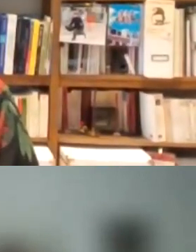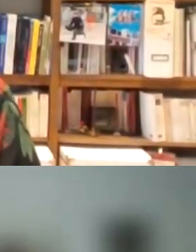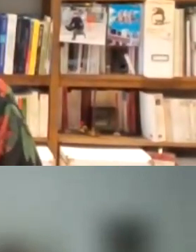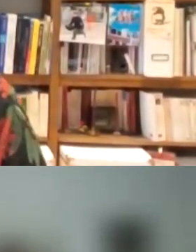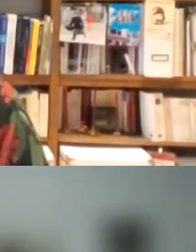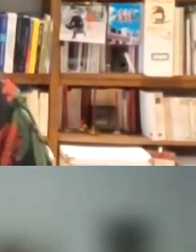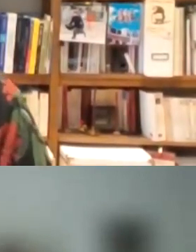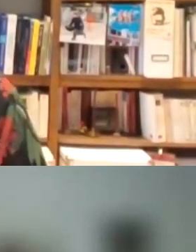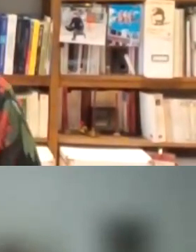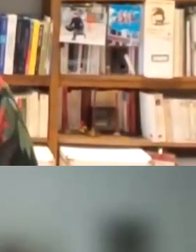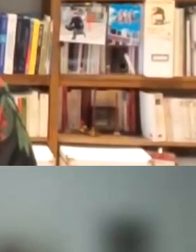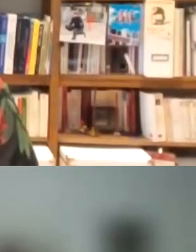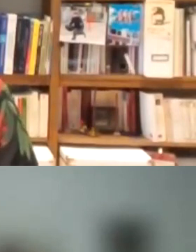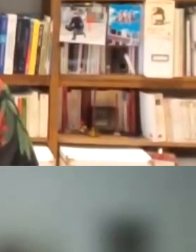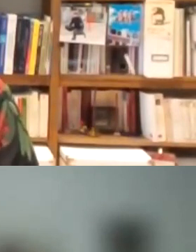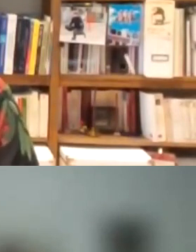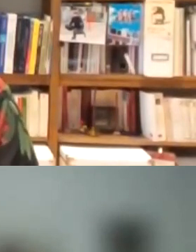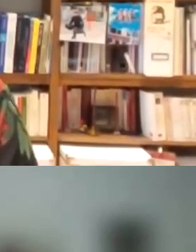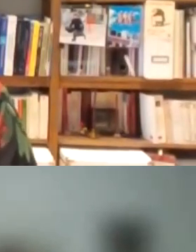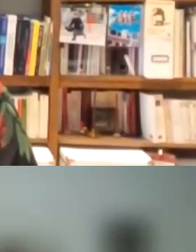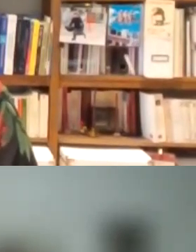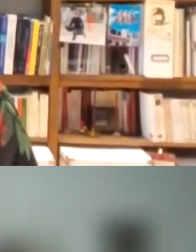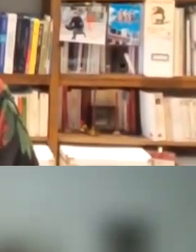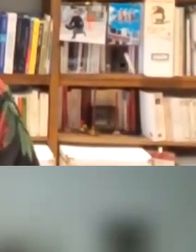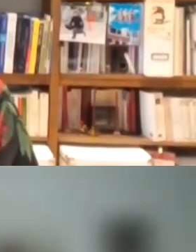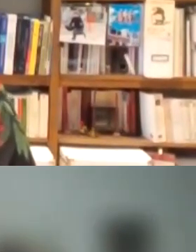was very rich about consequences and prejudice.